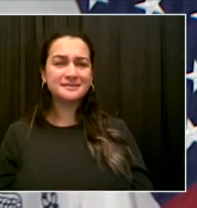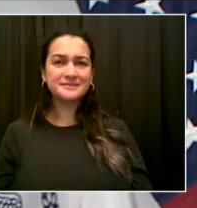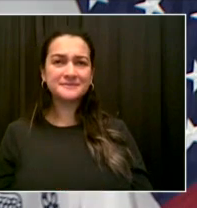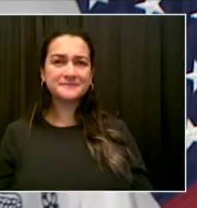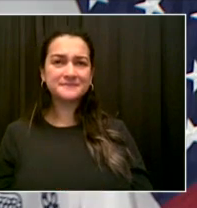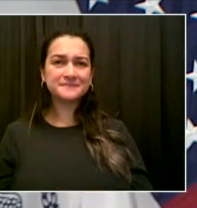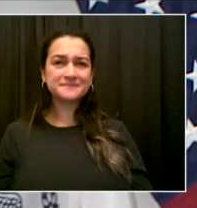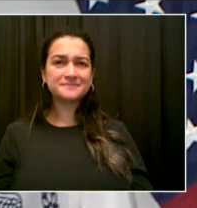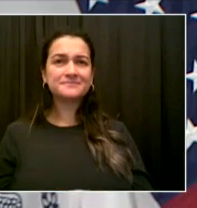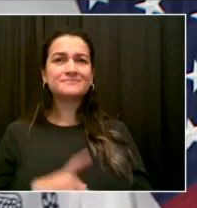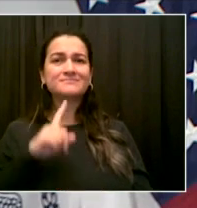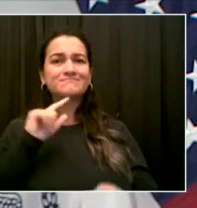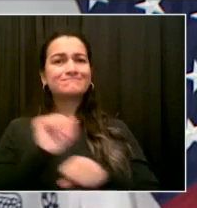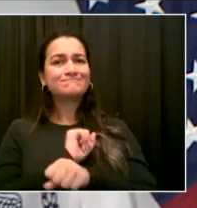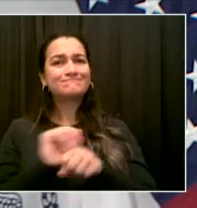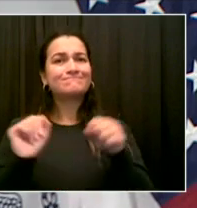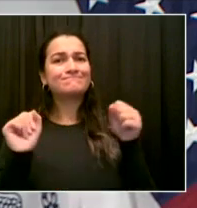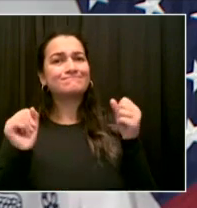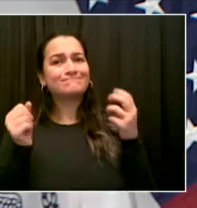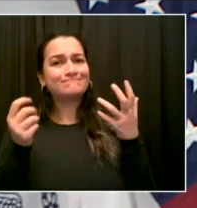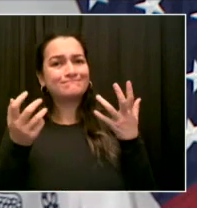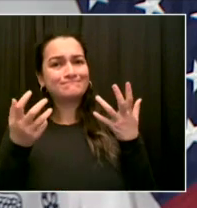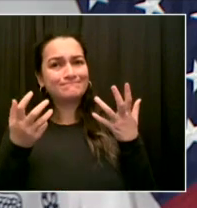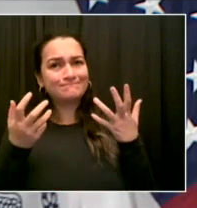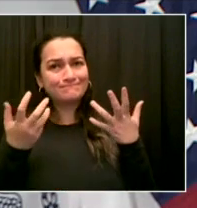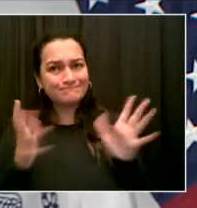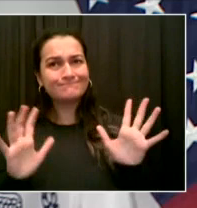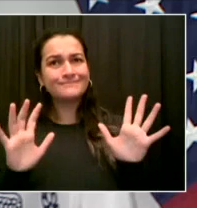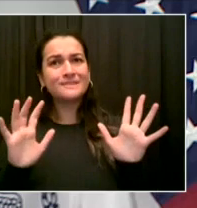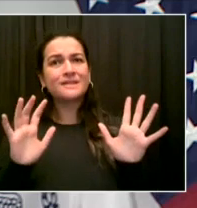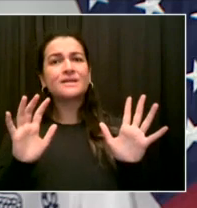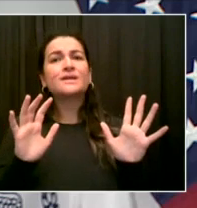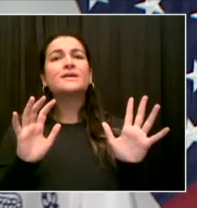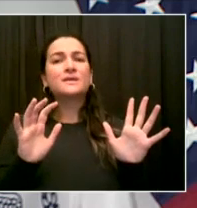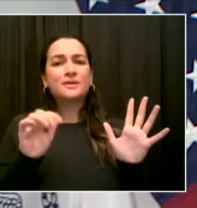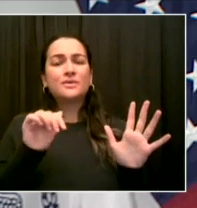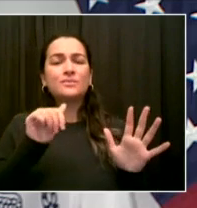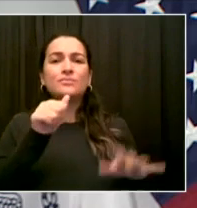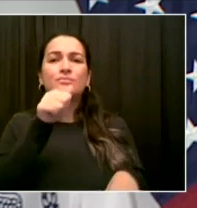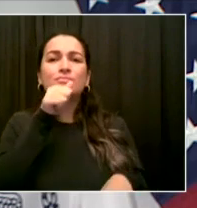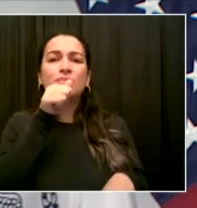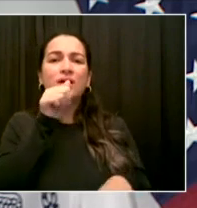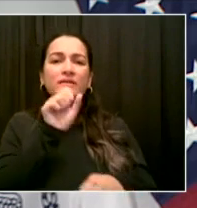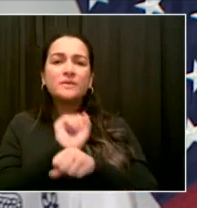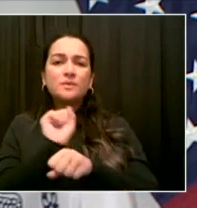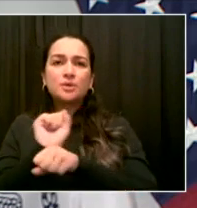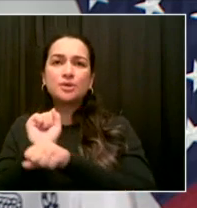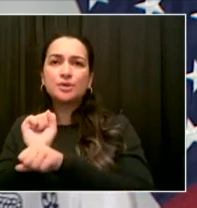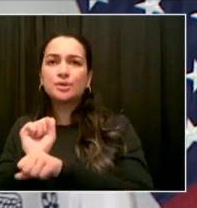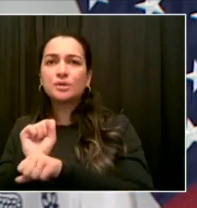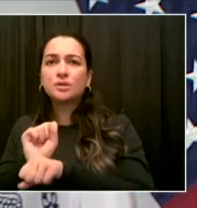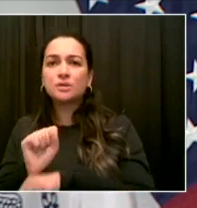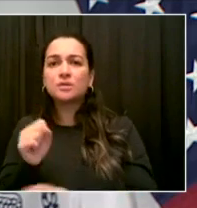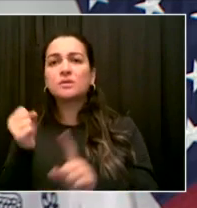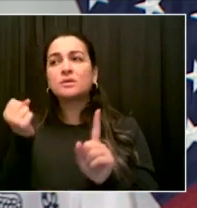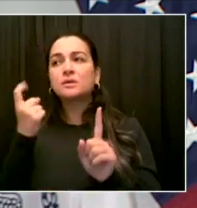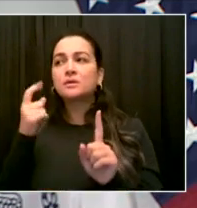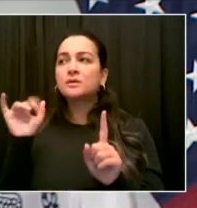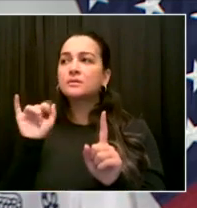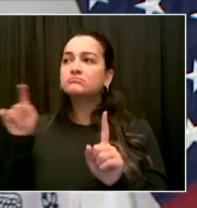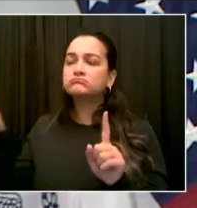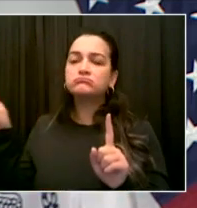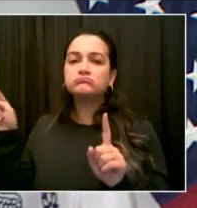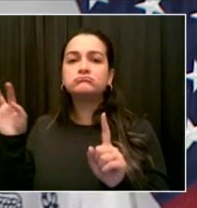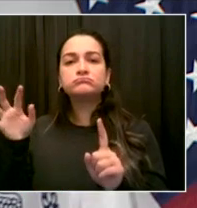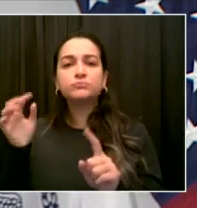private landlords. And I was wondering what level of due diligence have you had in terms of checking